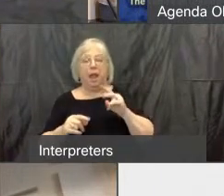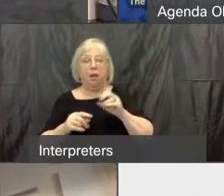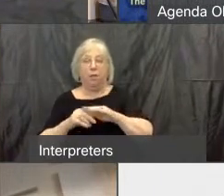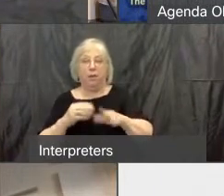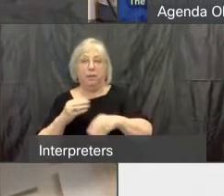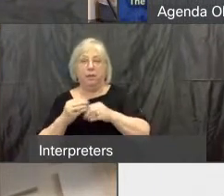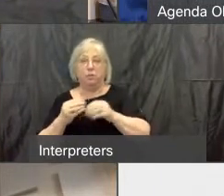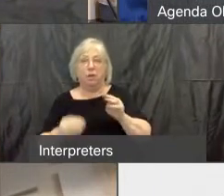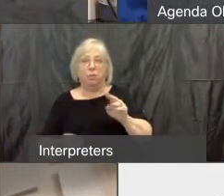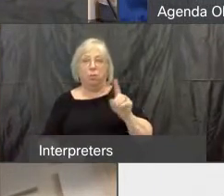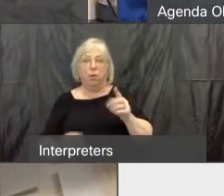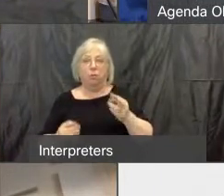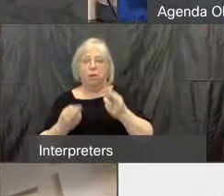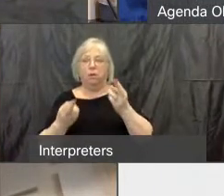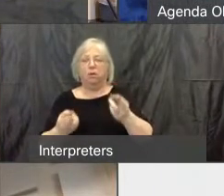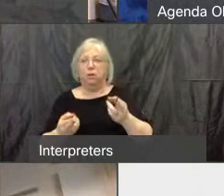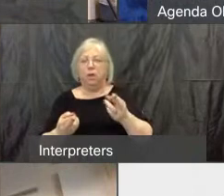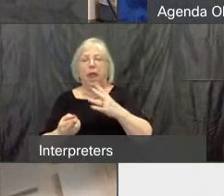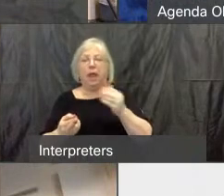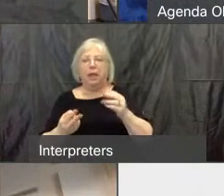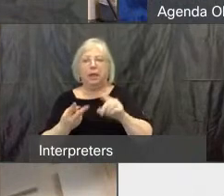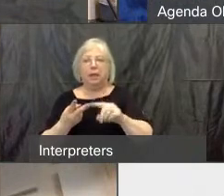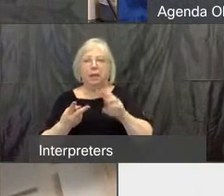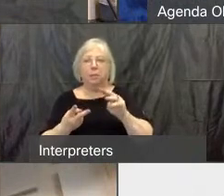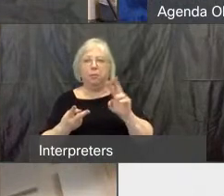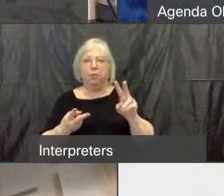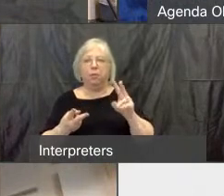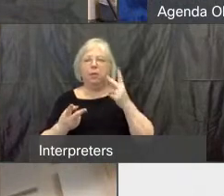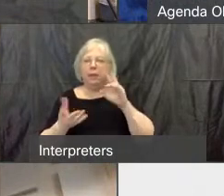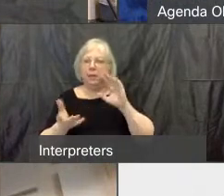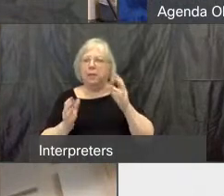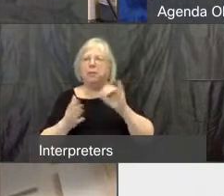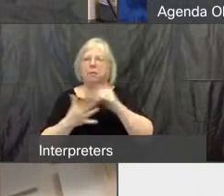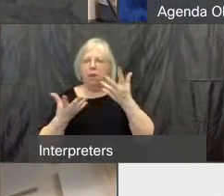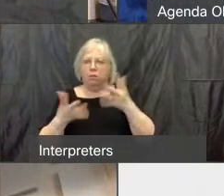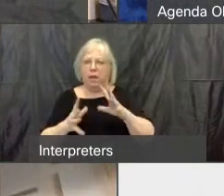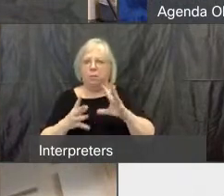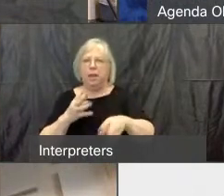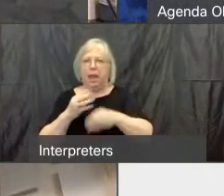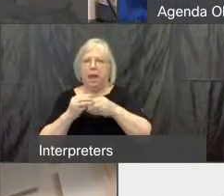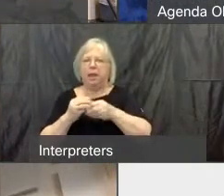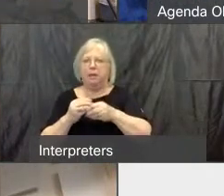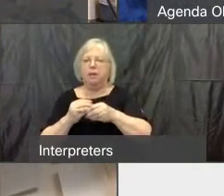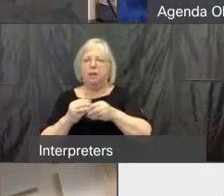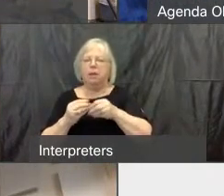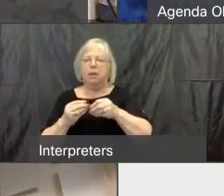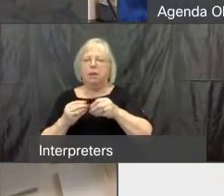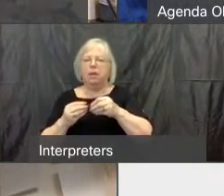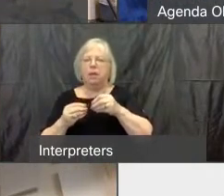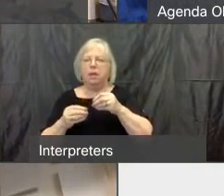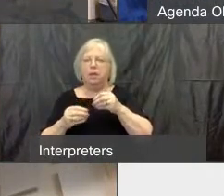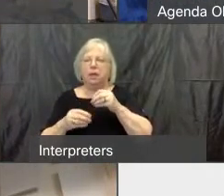page, M1 resolution and M2, looks like they've already been added. That one covers the Axon.